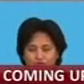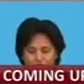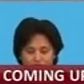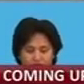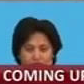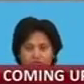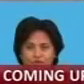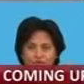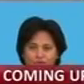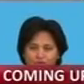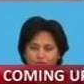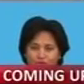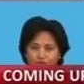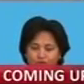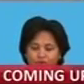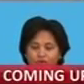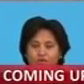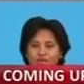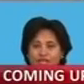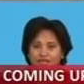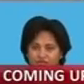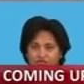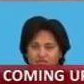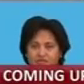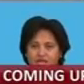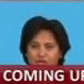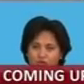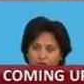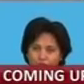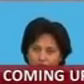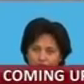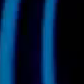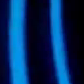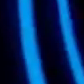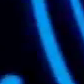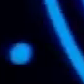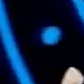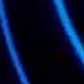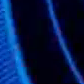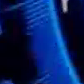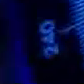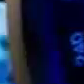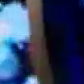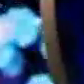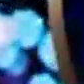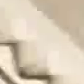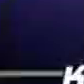And Mary Samisoni sworn in Parliament today. Stay with us.